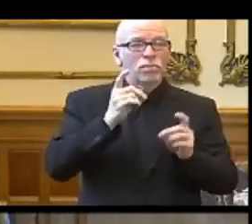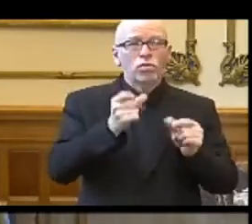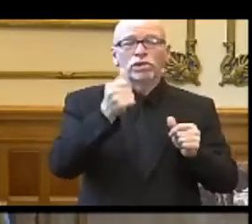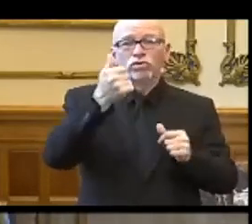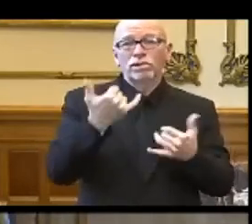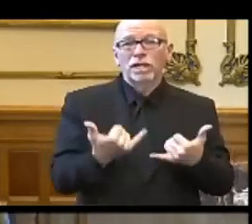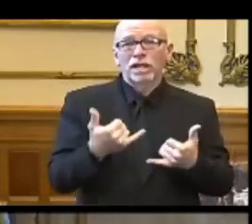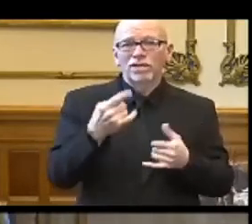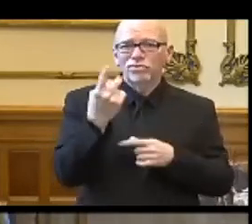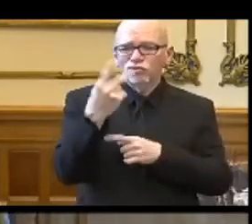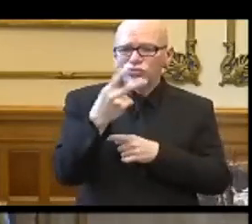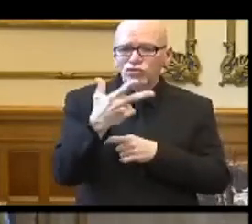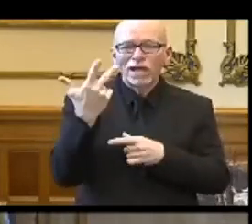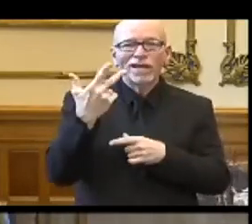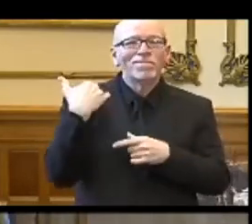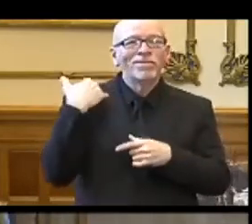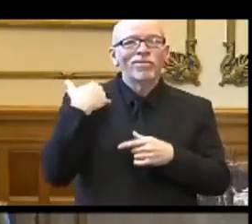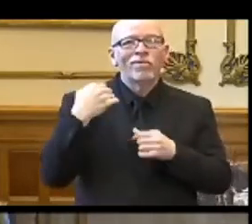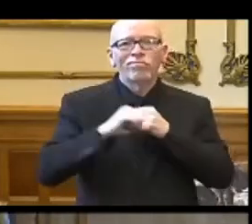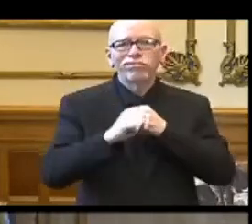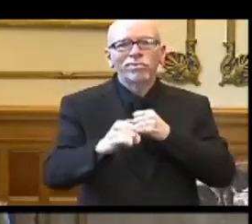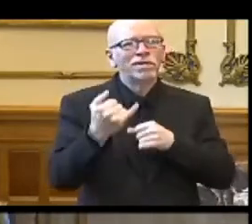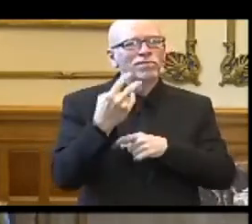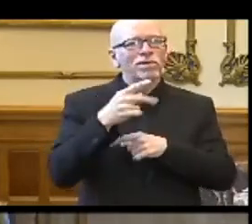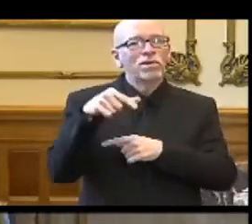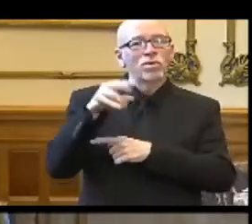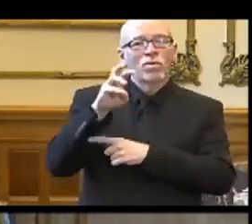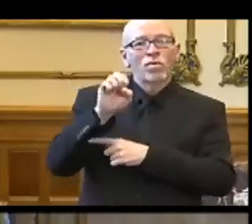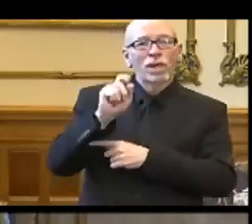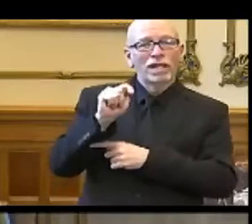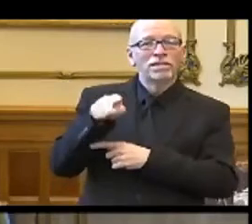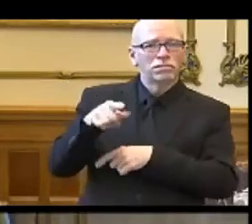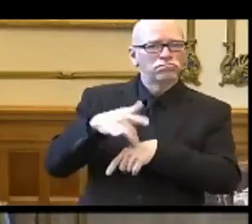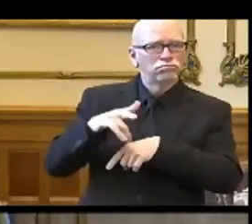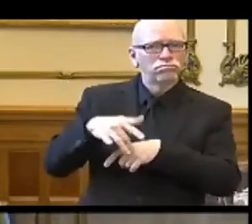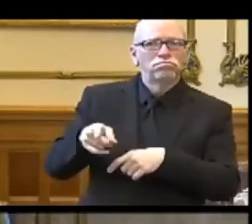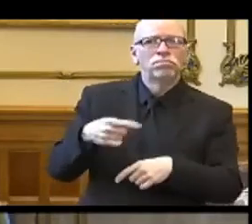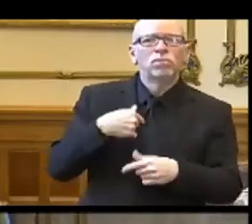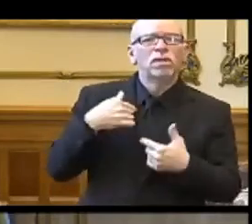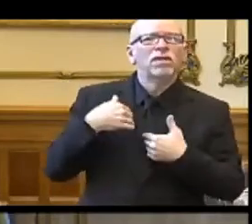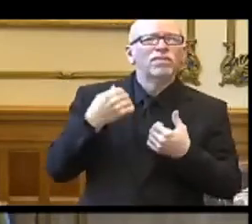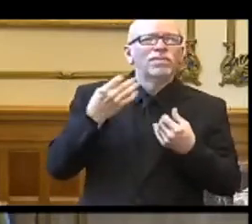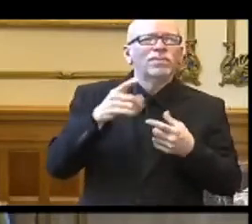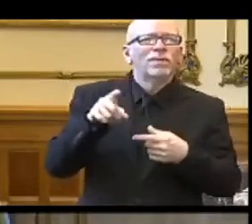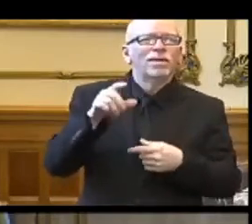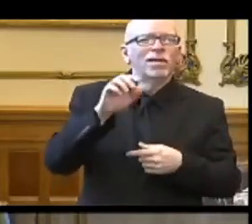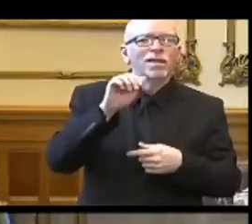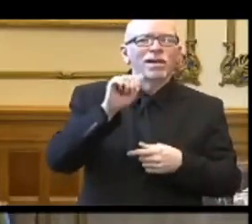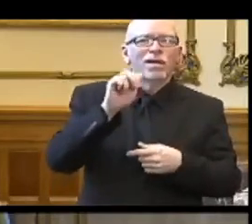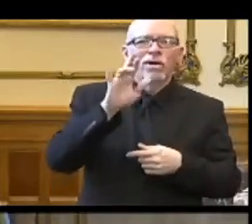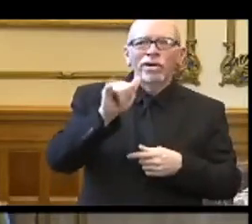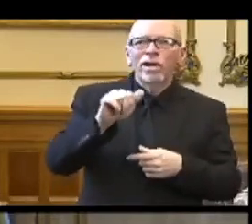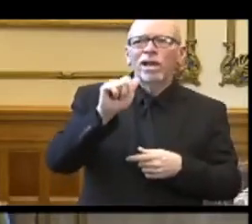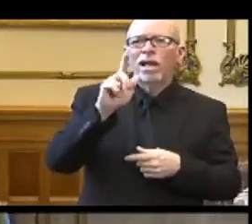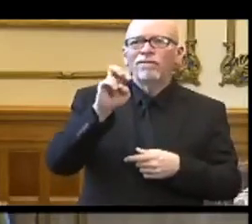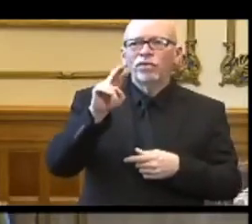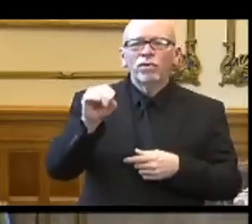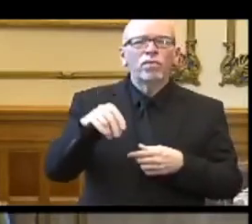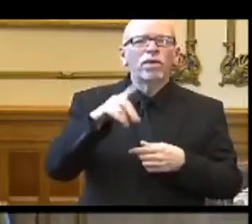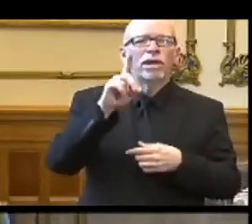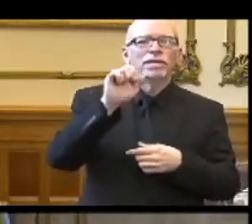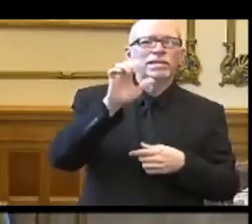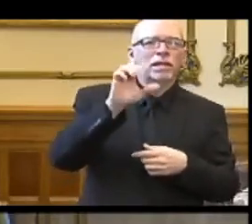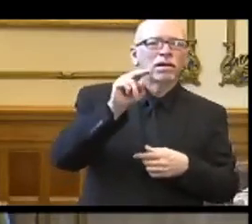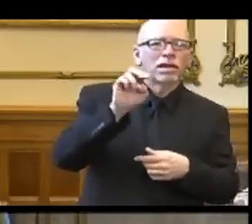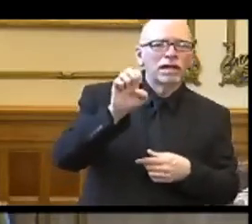now, like a 2 to 3 day turnaround. Quest Diagnostics is available. We have all of our Alverno, ARIA,